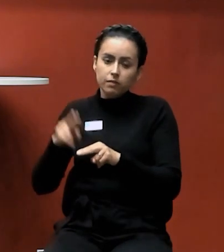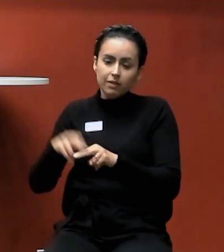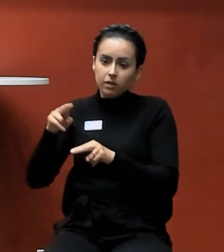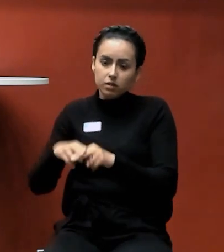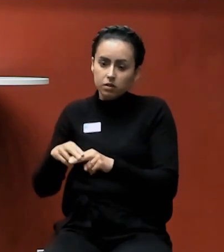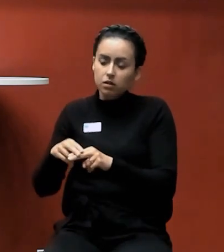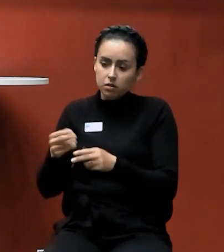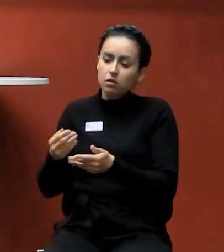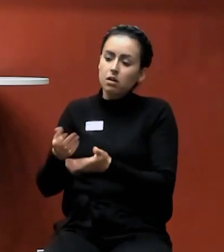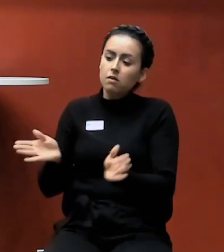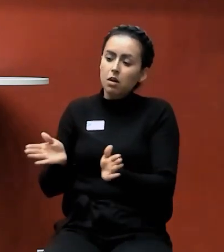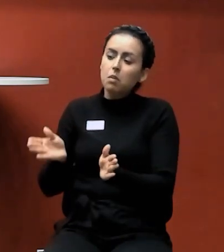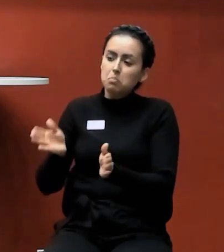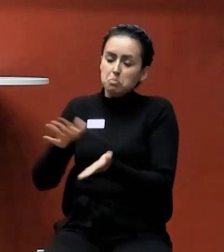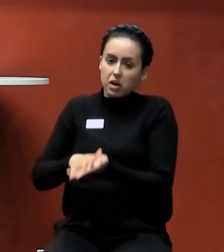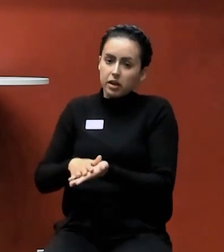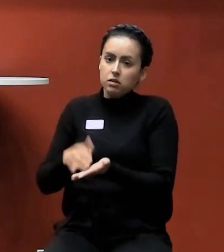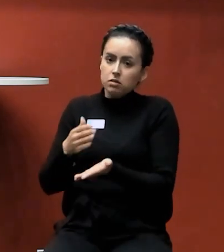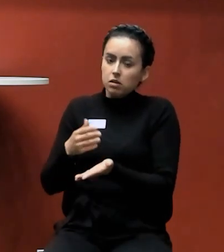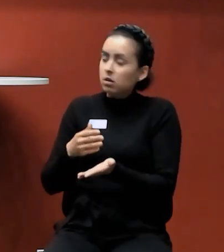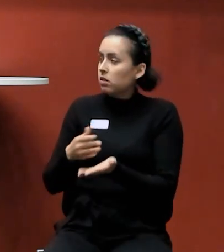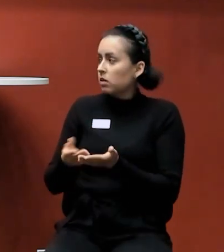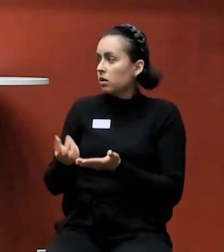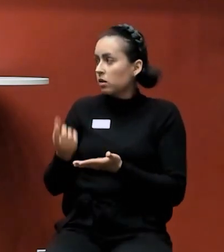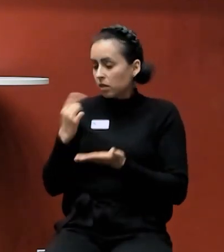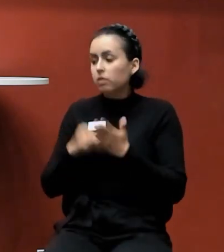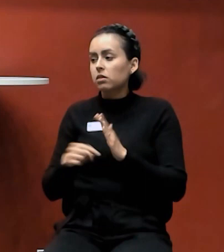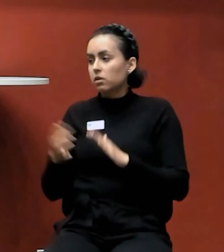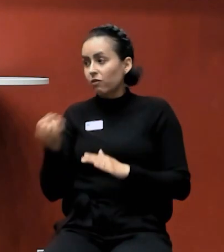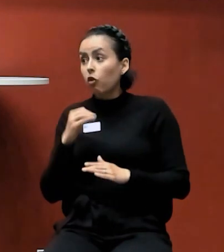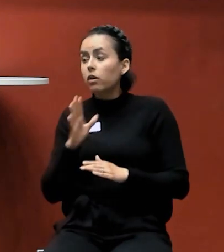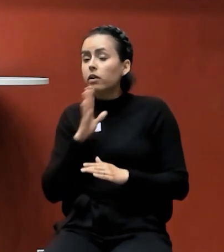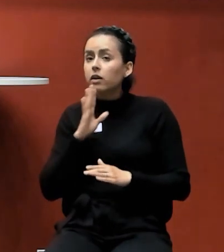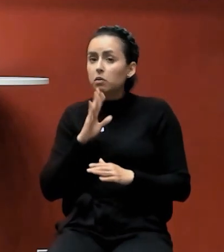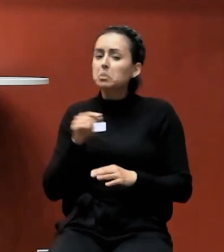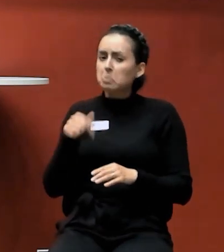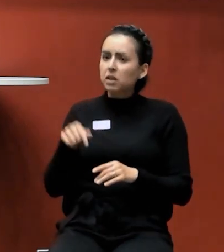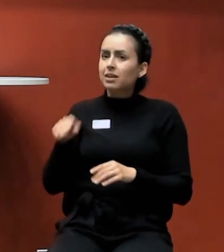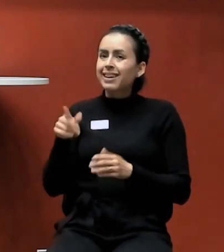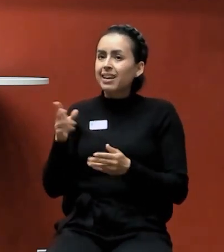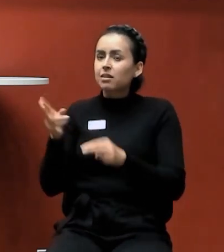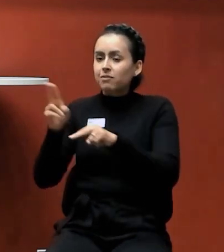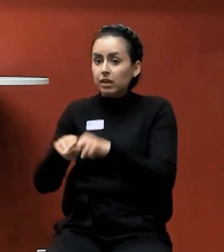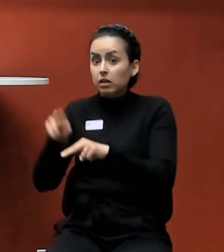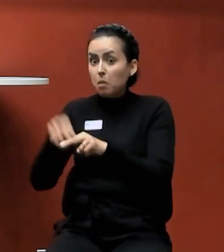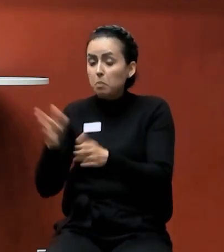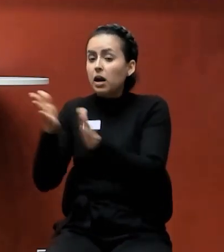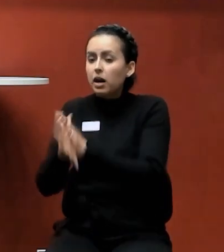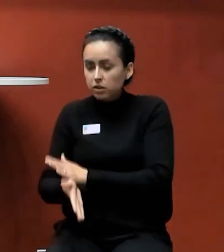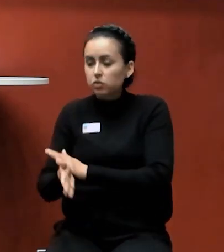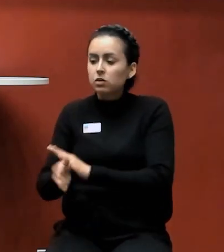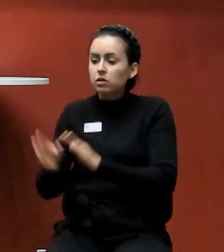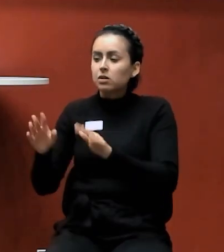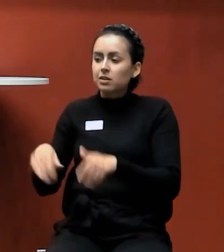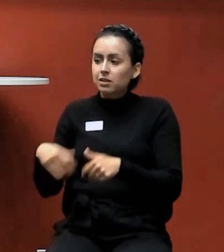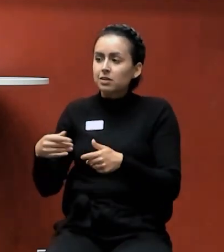danger. So even having one person that you can be like, I went to that place and I did that, can add into your resume and help you move forward